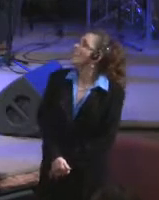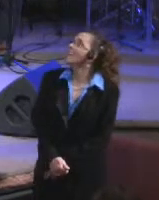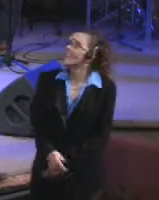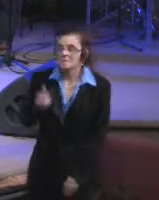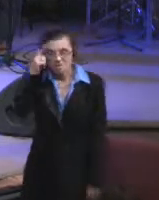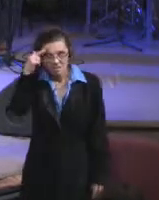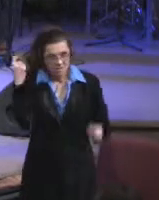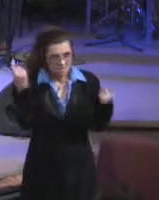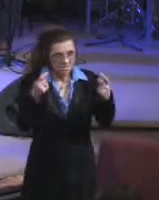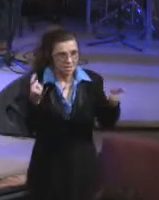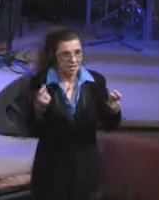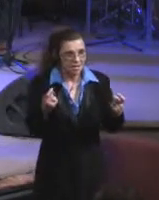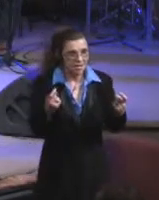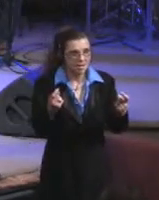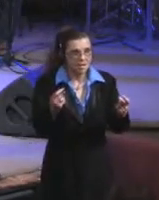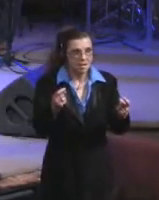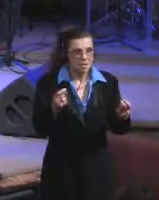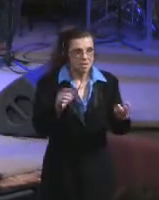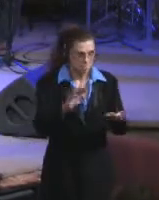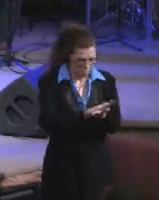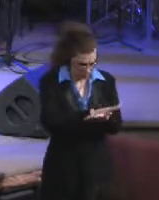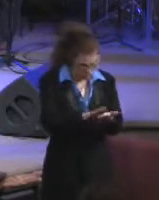Because the sin was dealt with,